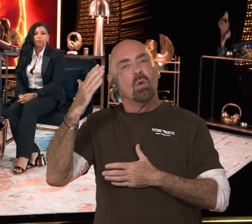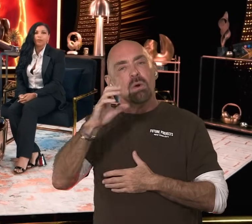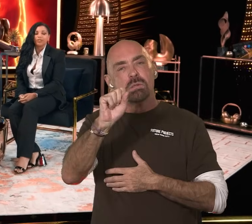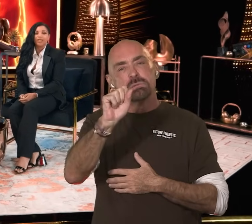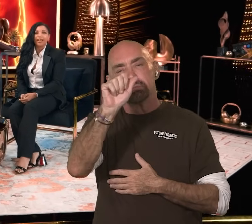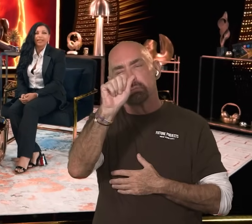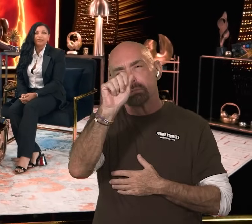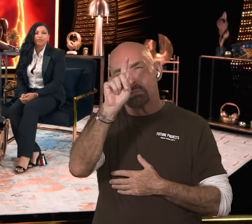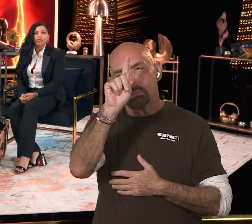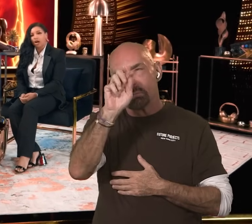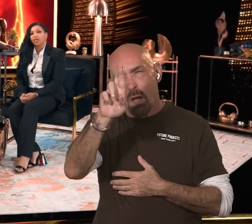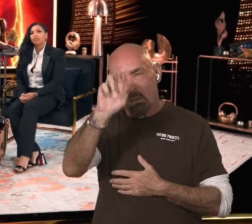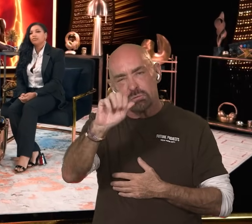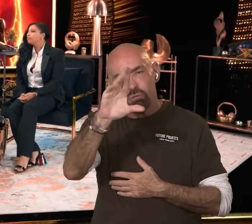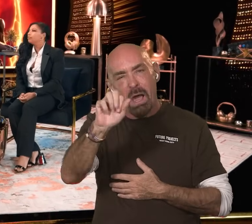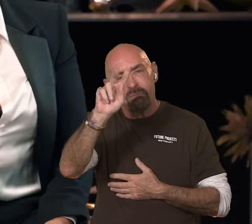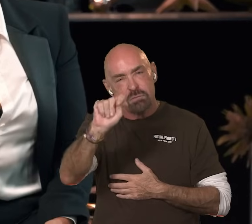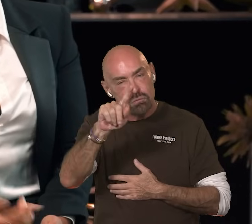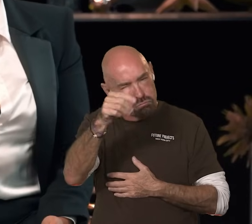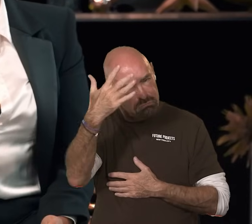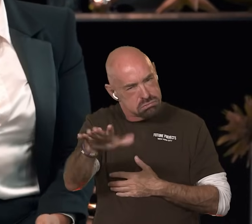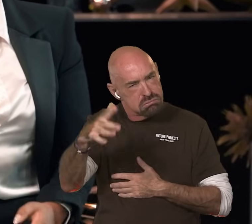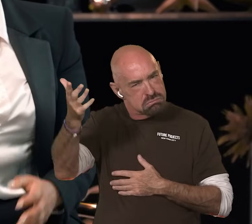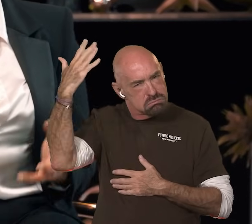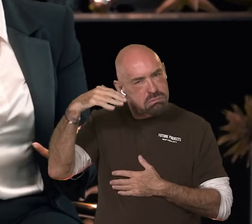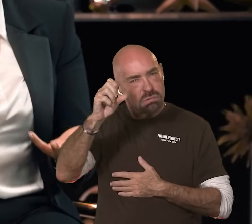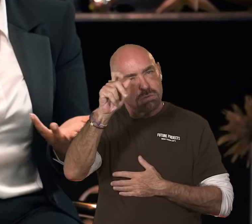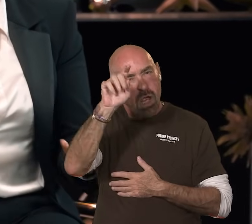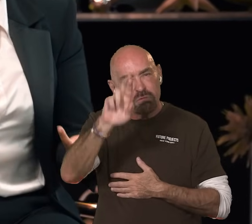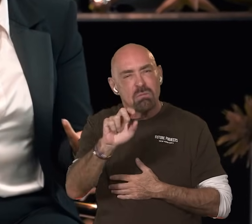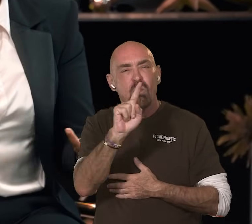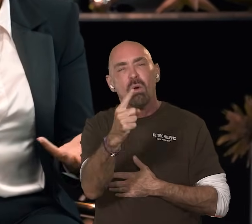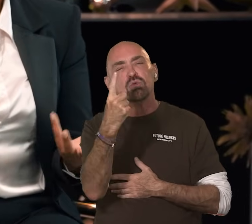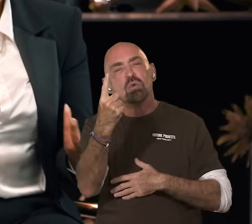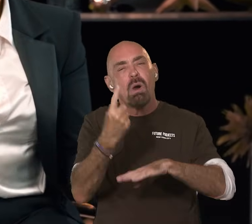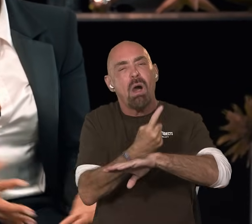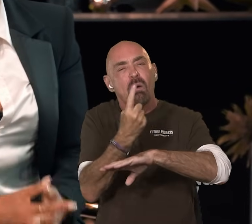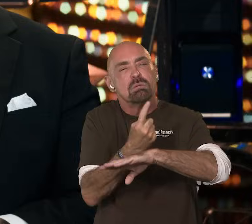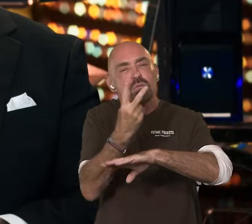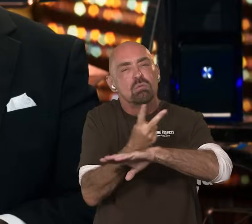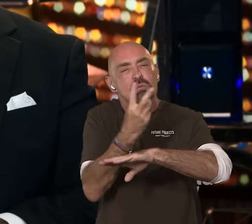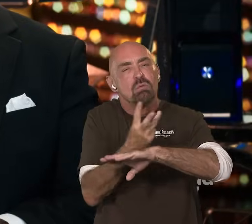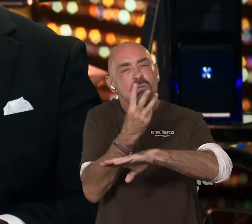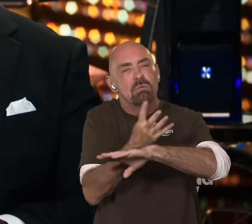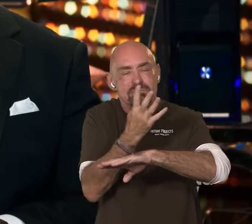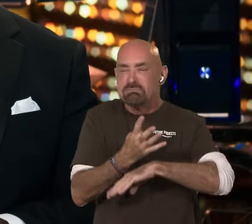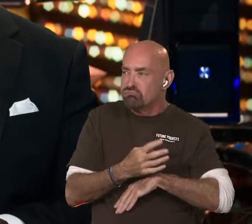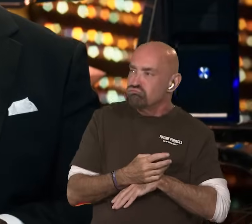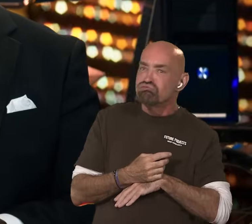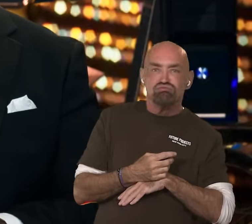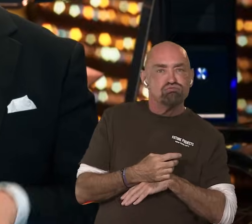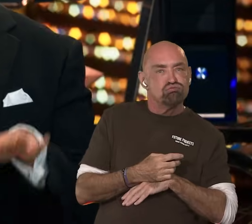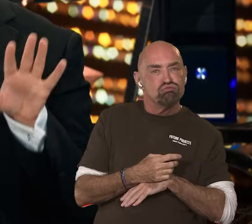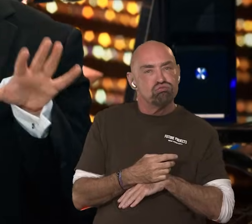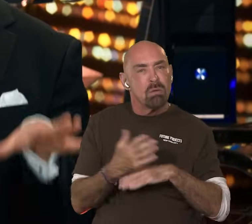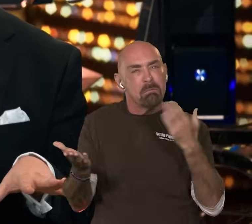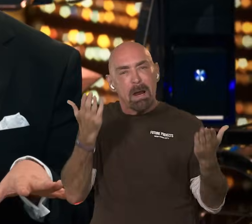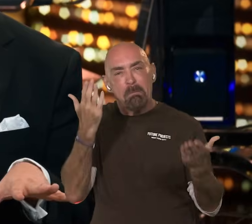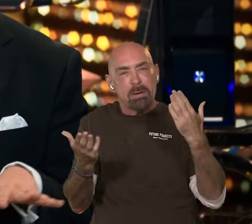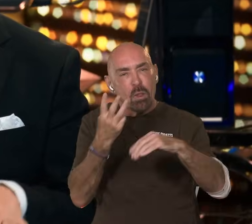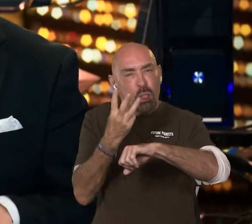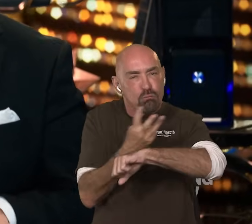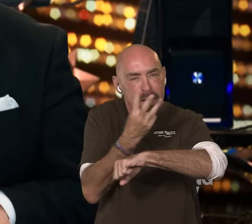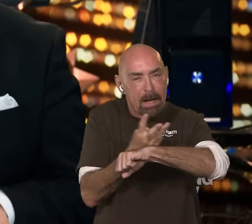StarCraft developers. And hey, Sean. Yeah. You've played StarCraft like an hour or two, right? Oh, yes, Mika. I've played maybe even